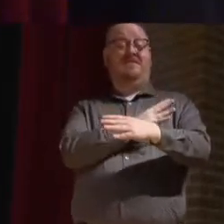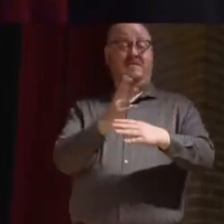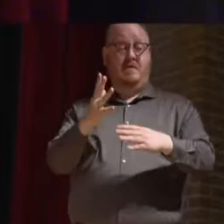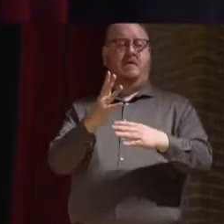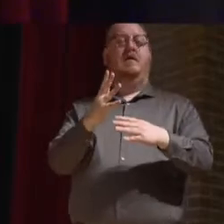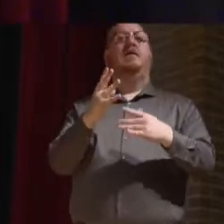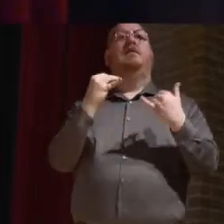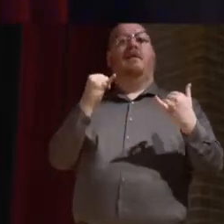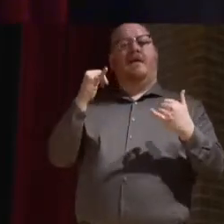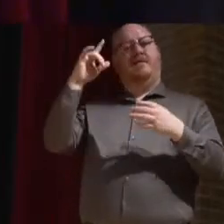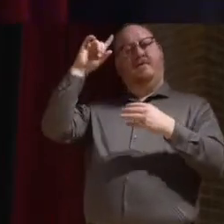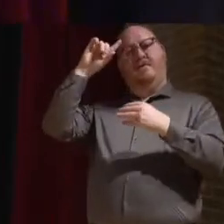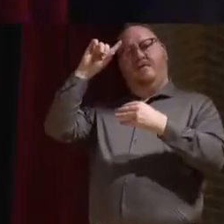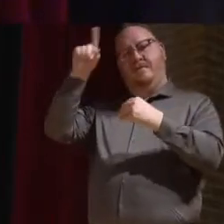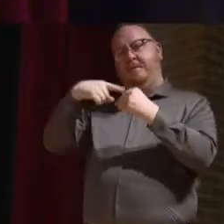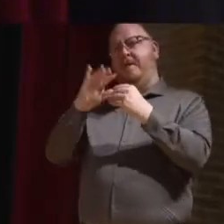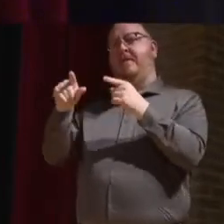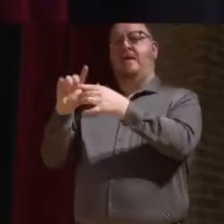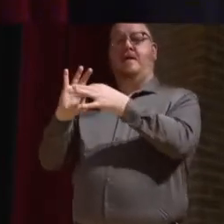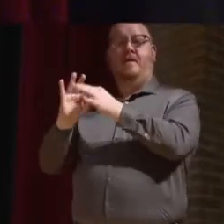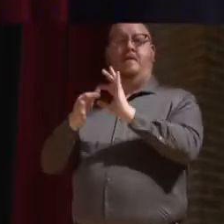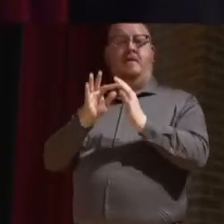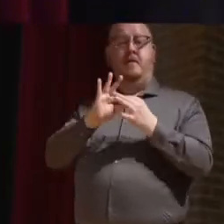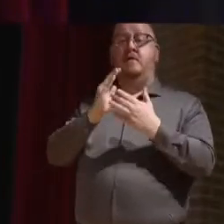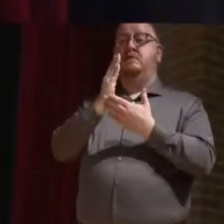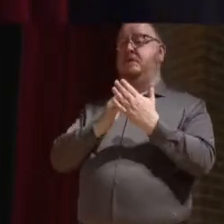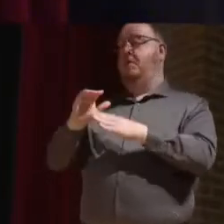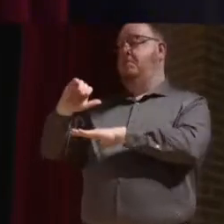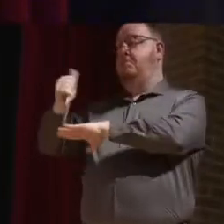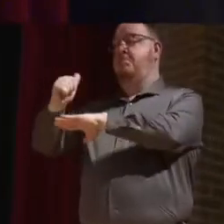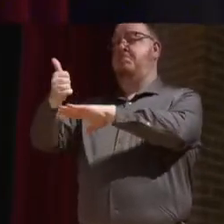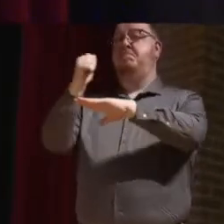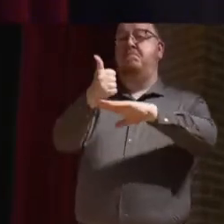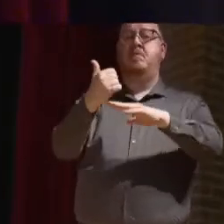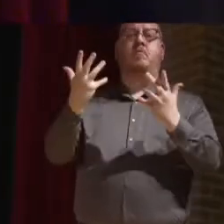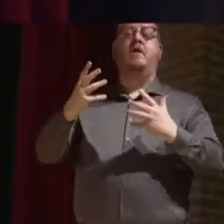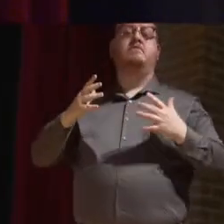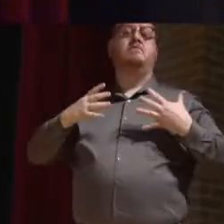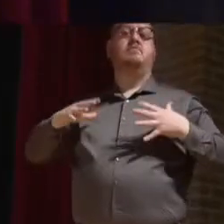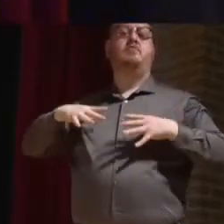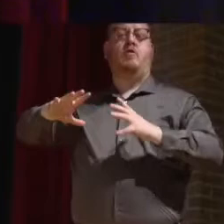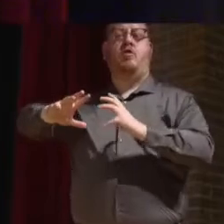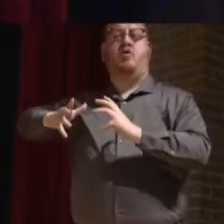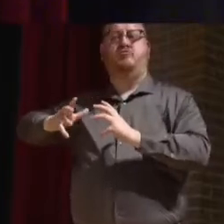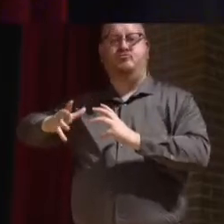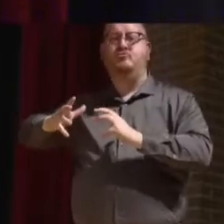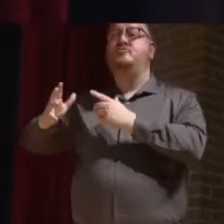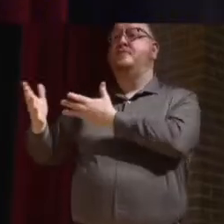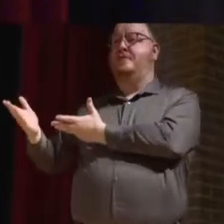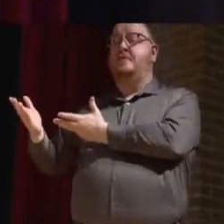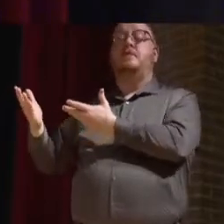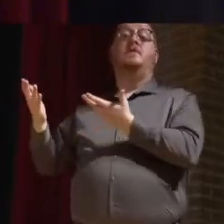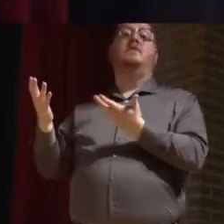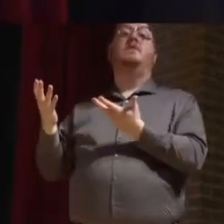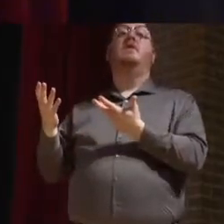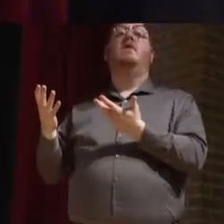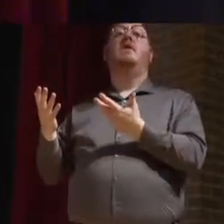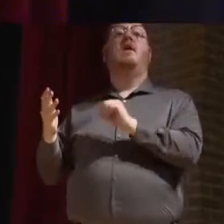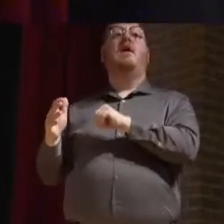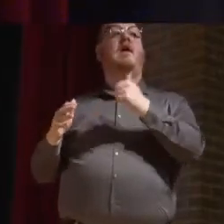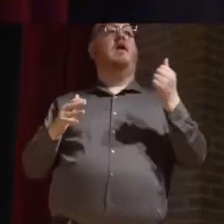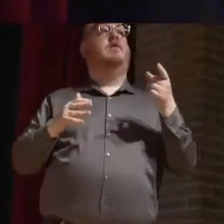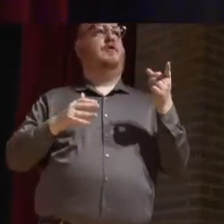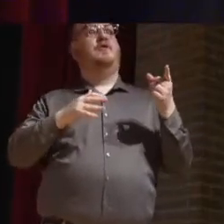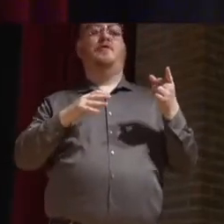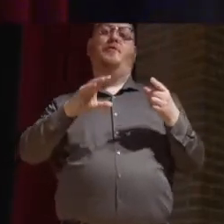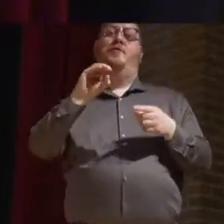of it was, some stations for certain kids was doing laundry and doing it right, while other kids were changing